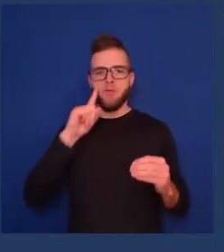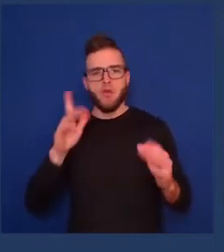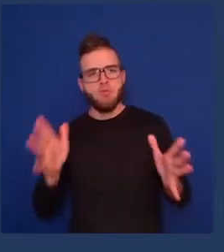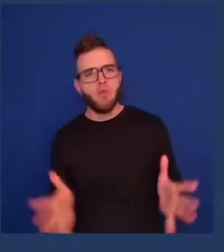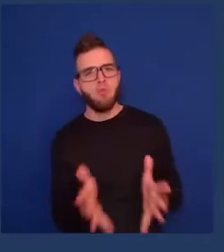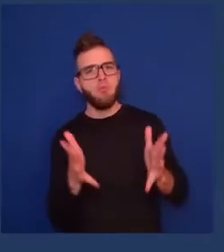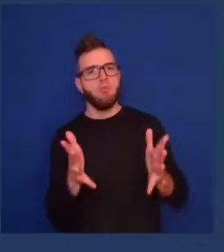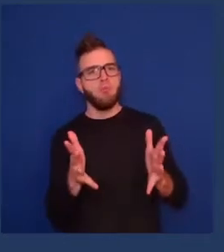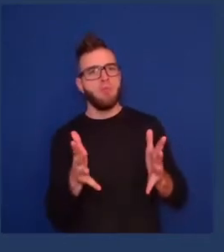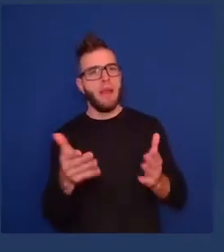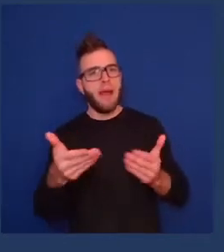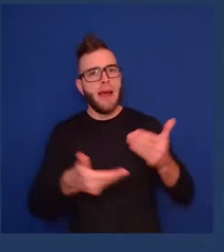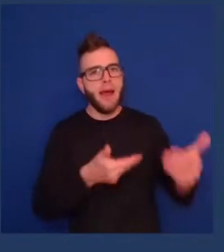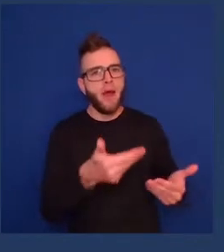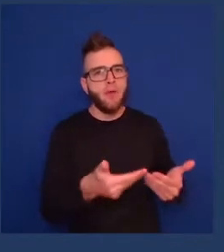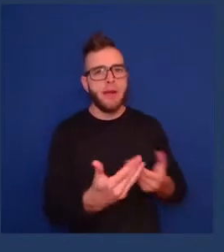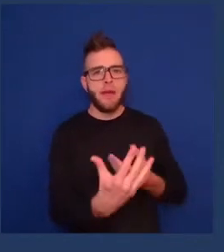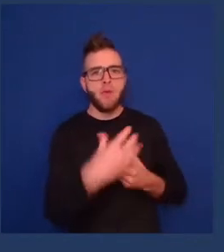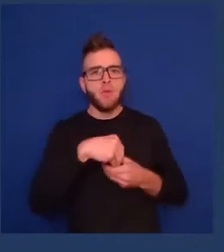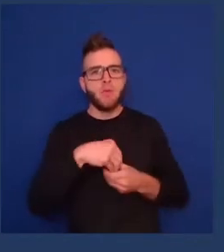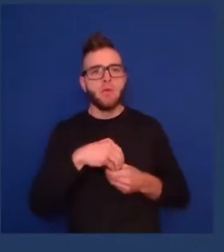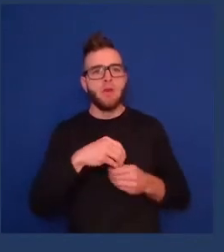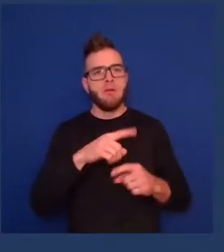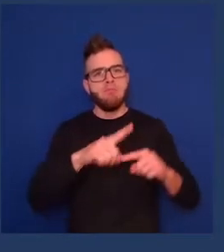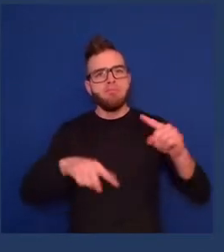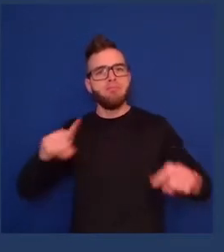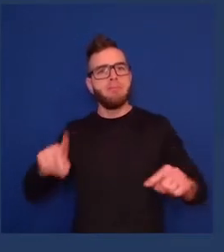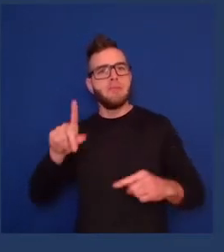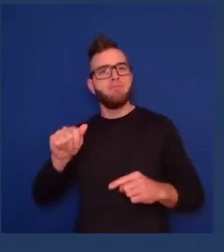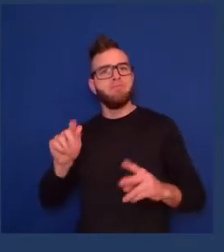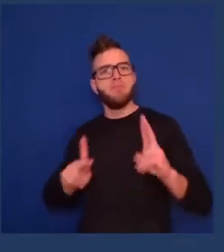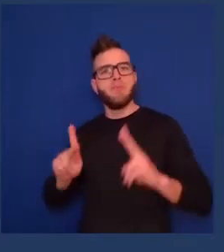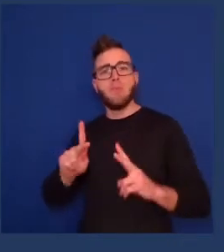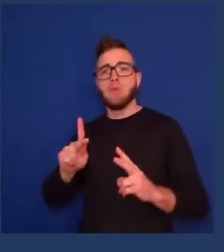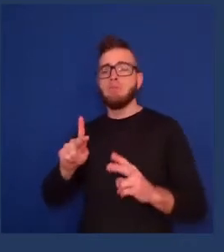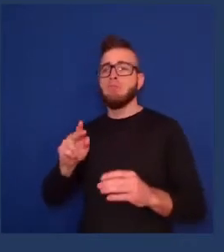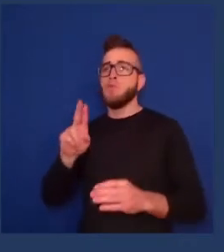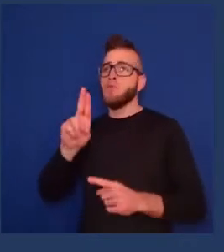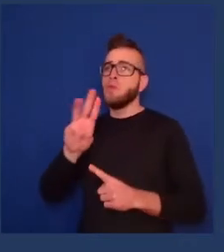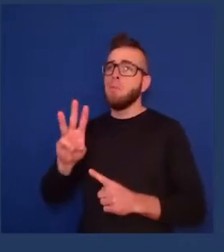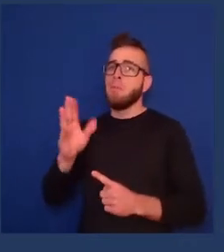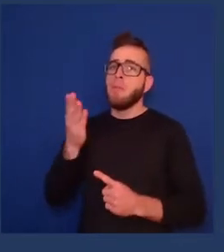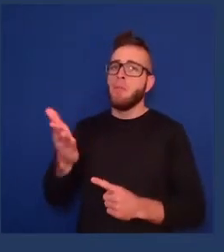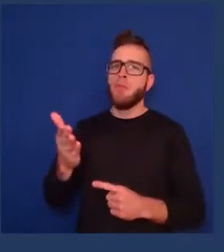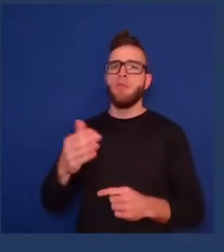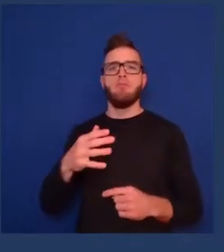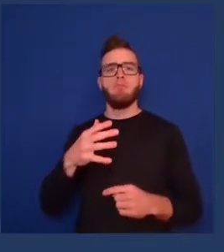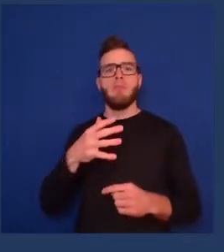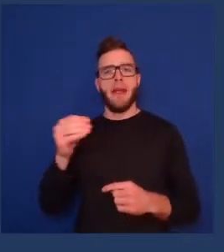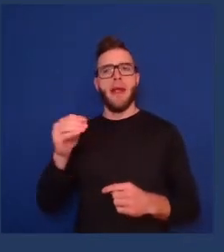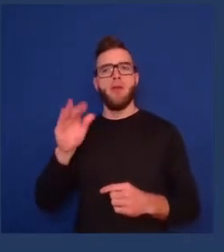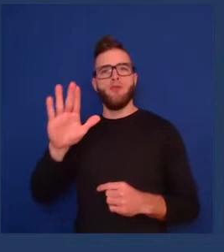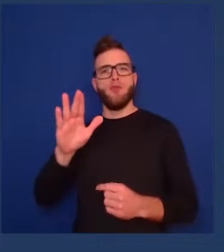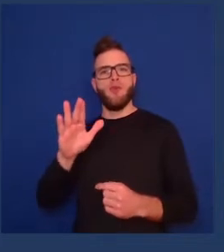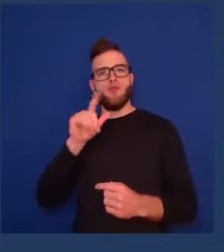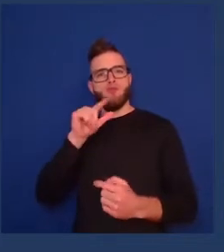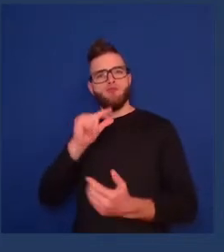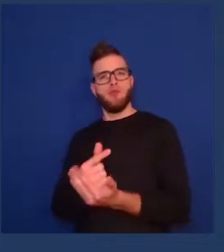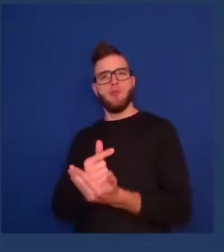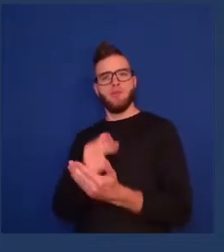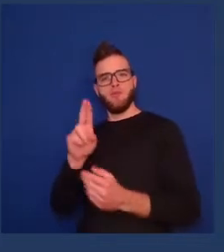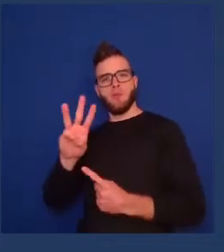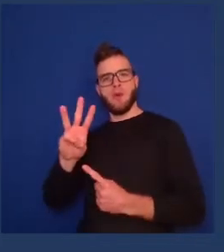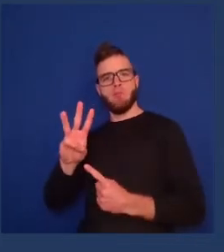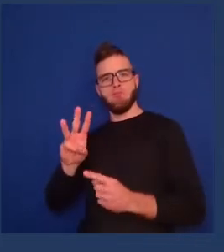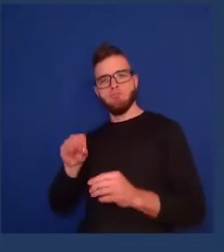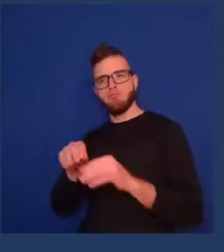the inclusion of people with all kinds of disabilities at the UW, but also your graduates out in the work world. Yes,